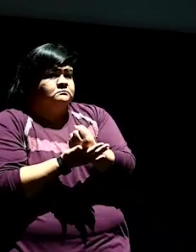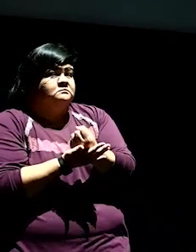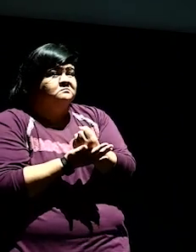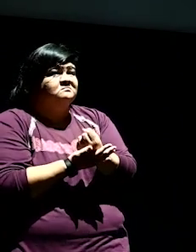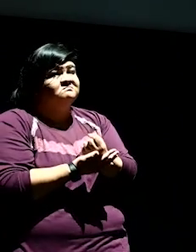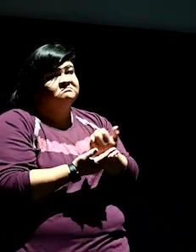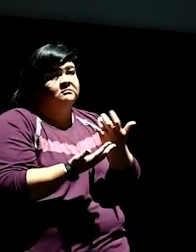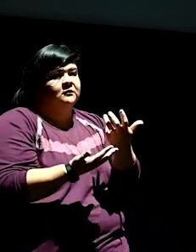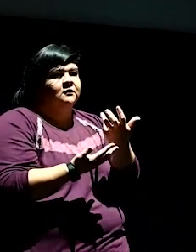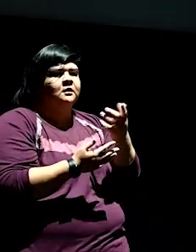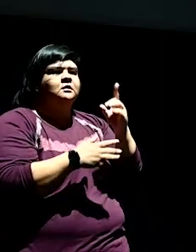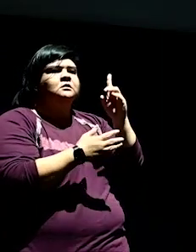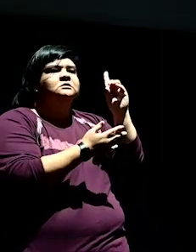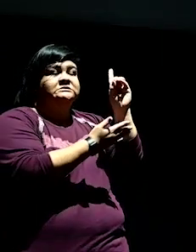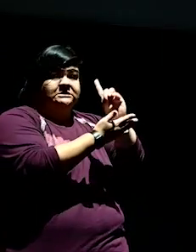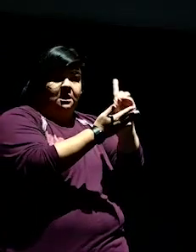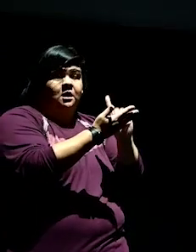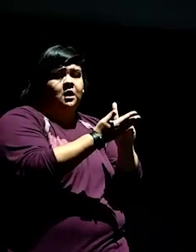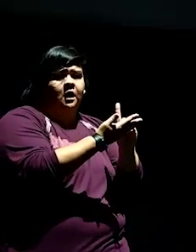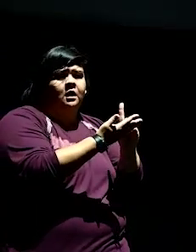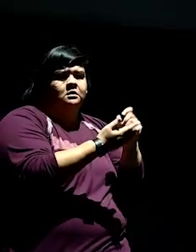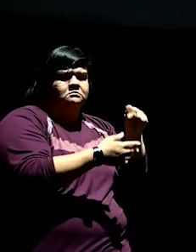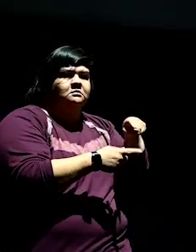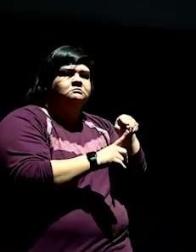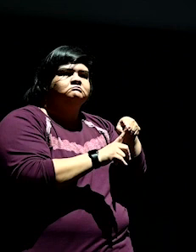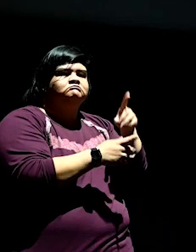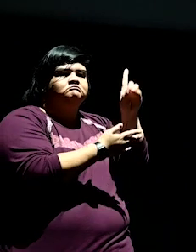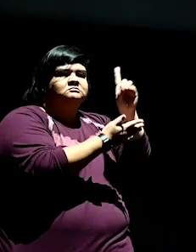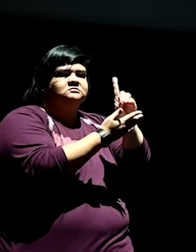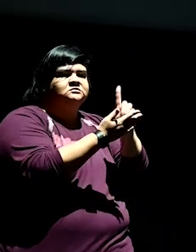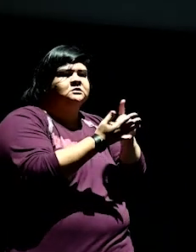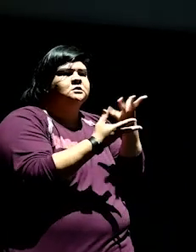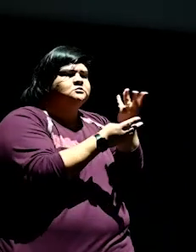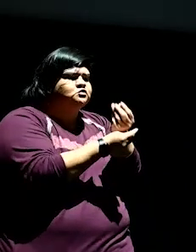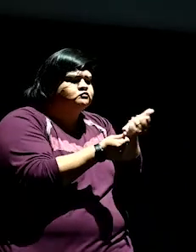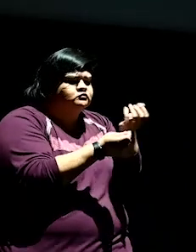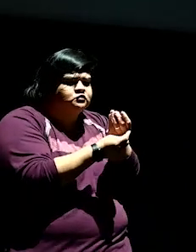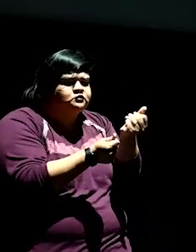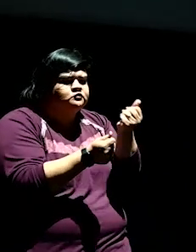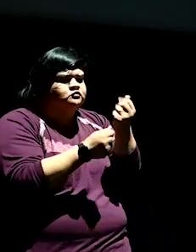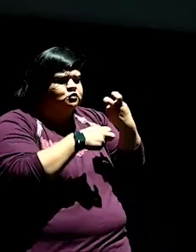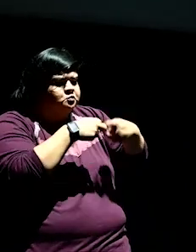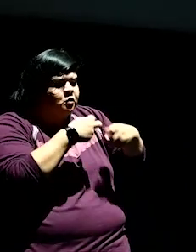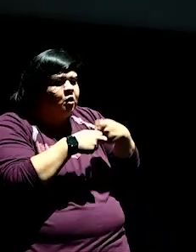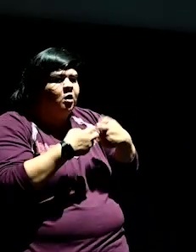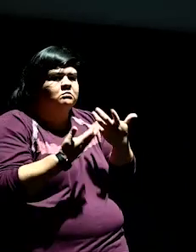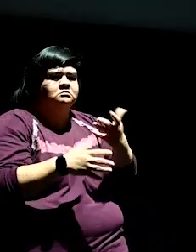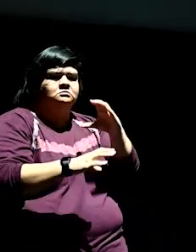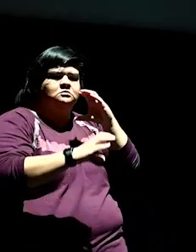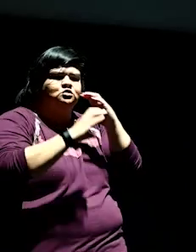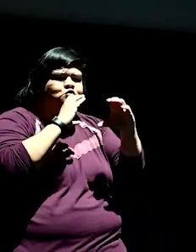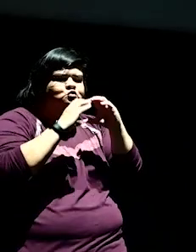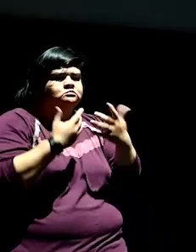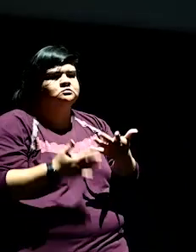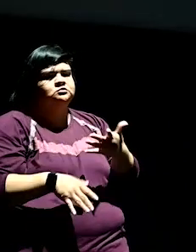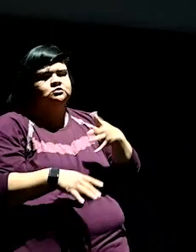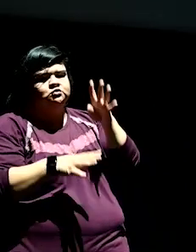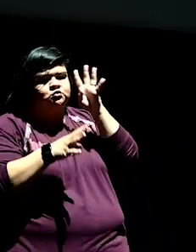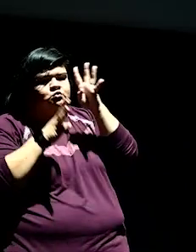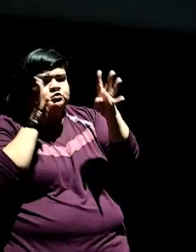been design, which is really solving problems, communicating,